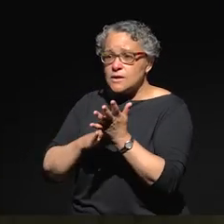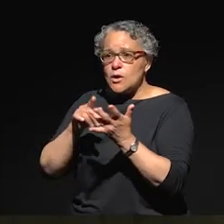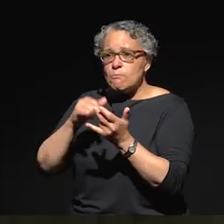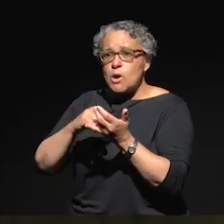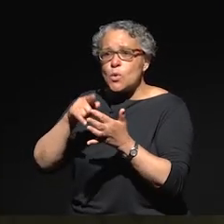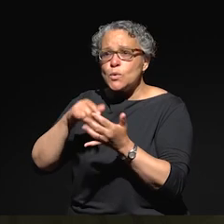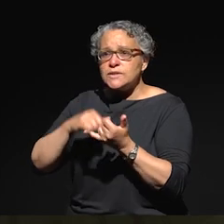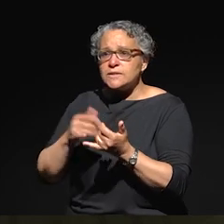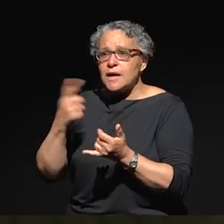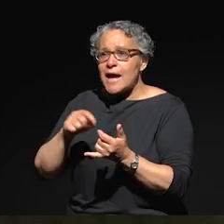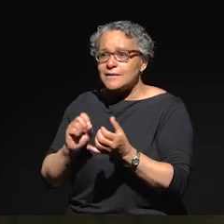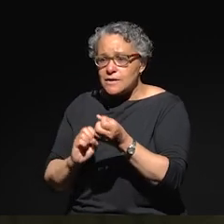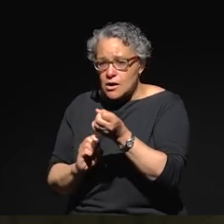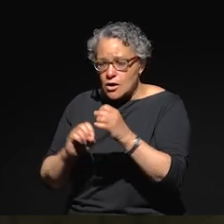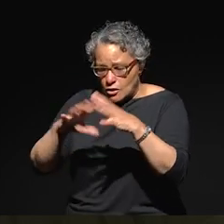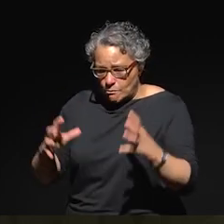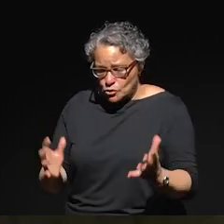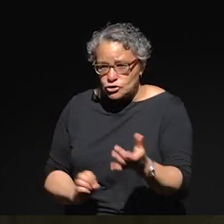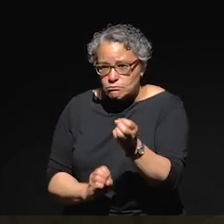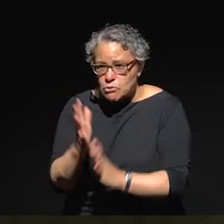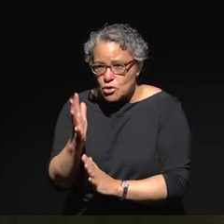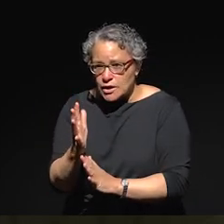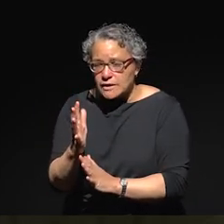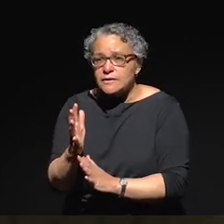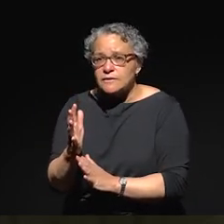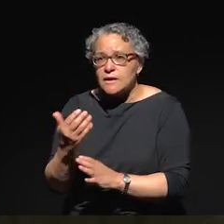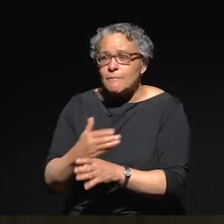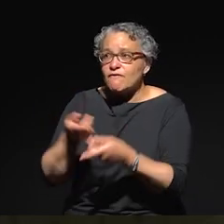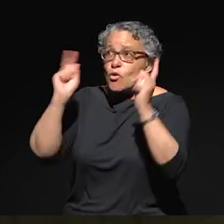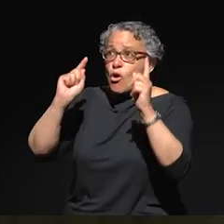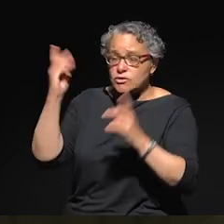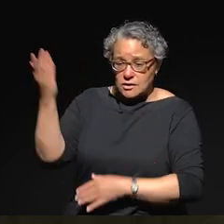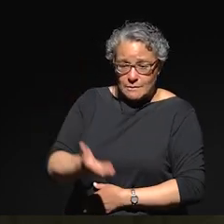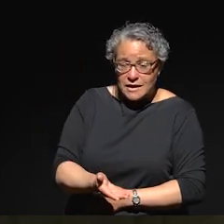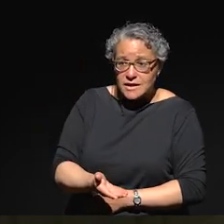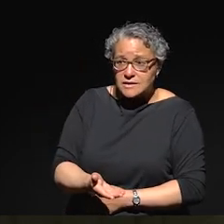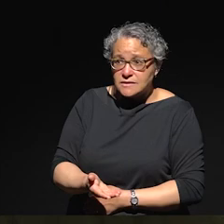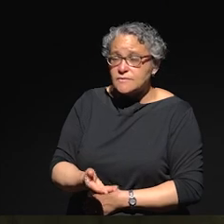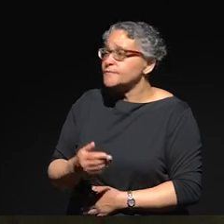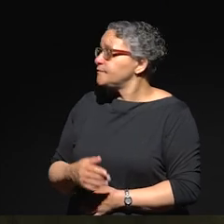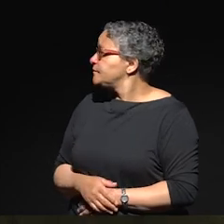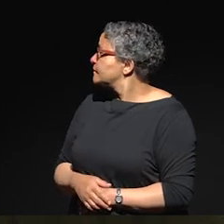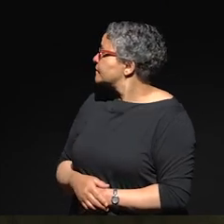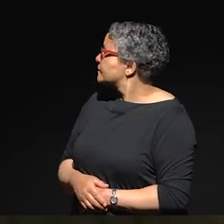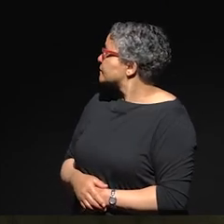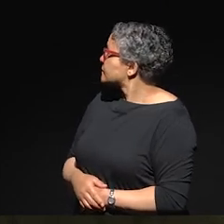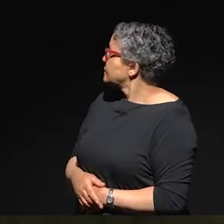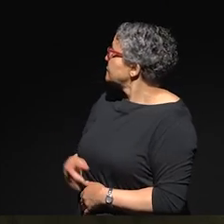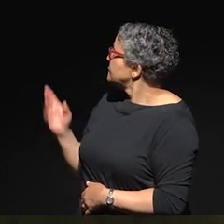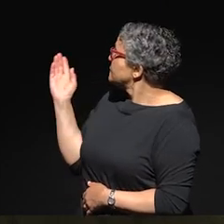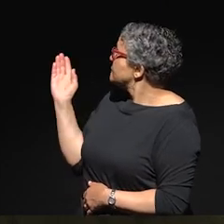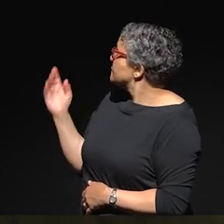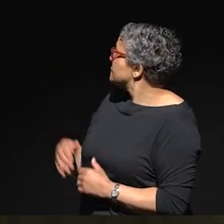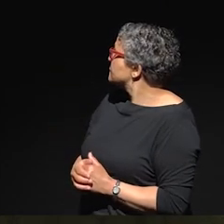the before God appearing in the burning bush. This is, of course, not a cartoon. This is an earlier study for the same